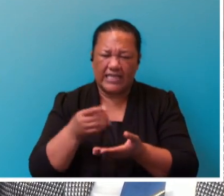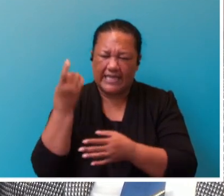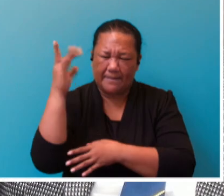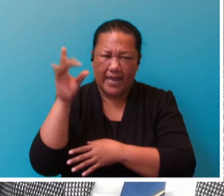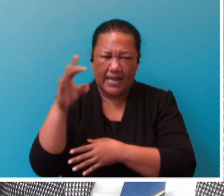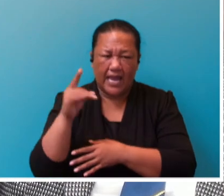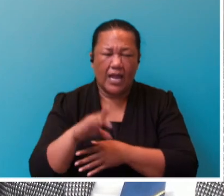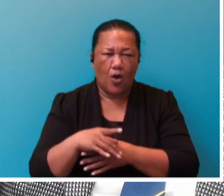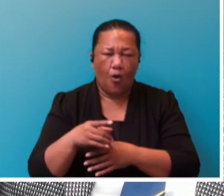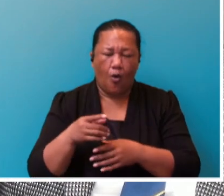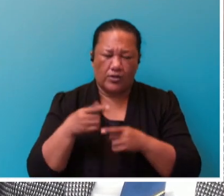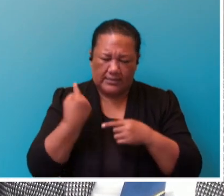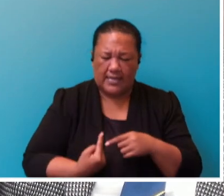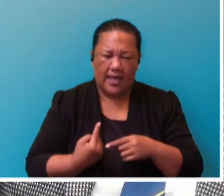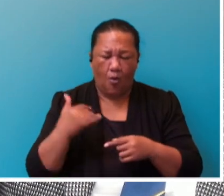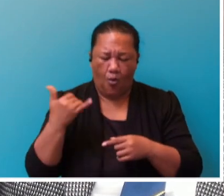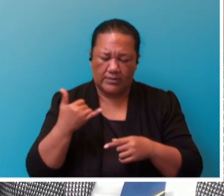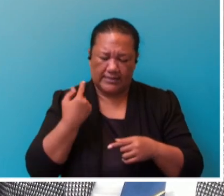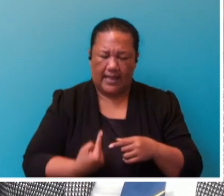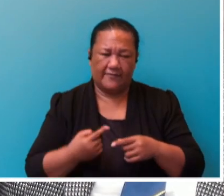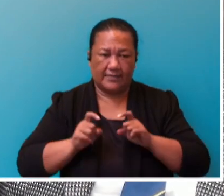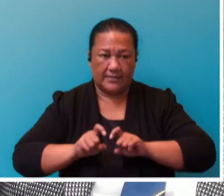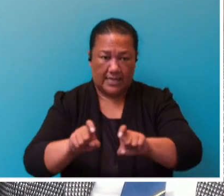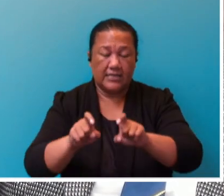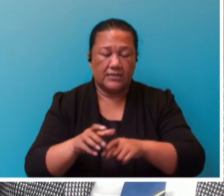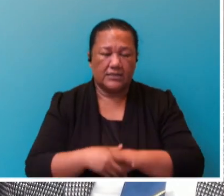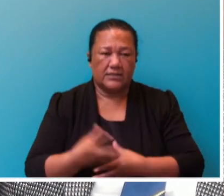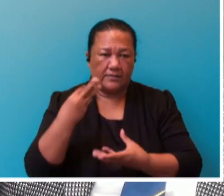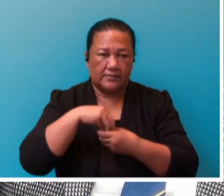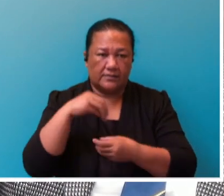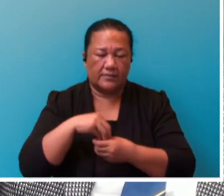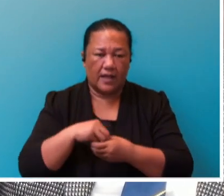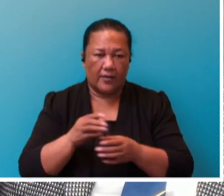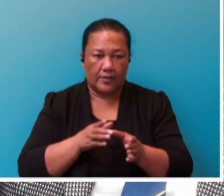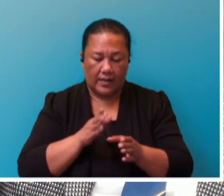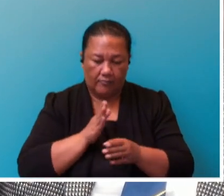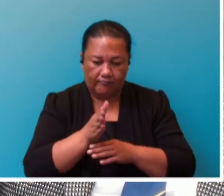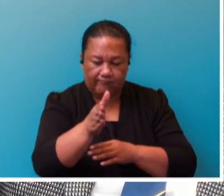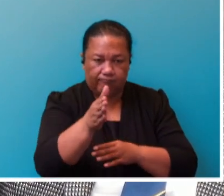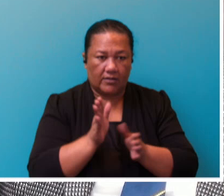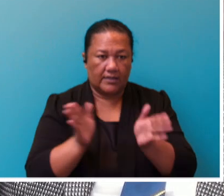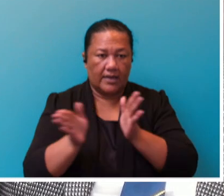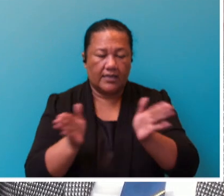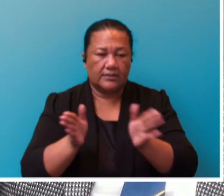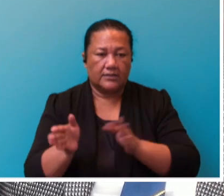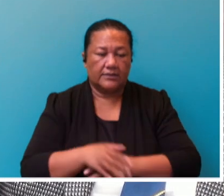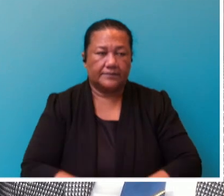possible or self-sustaining, including the ITC. We probably will head in that direction. This report, Honourable